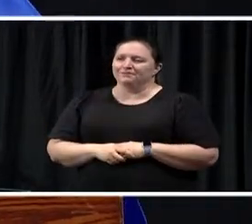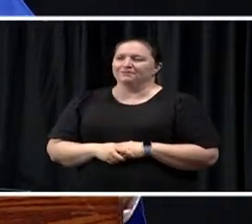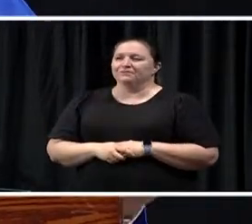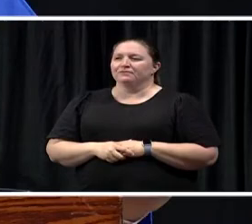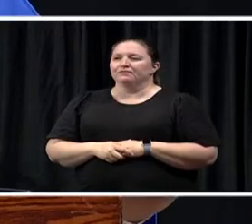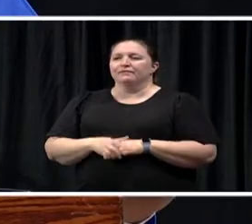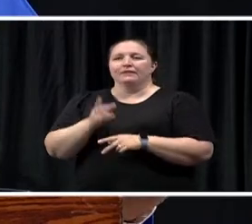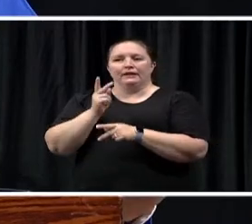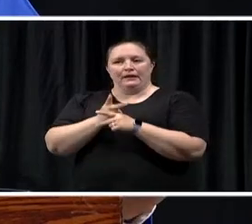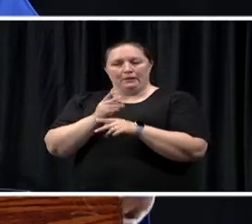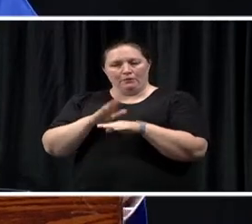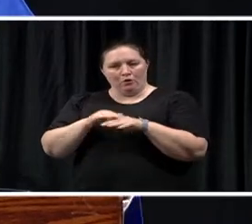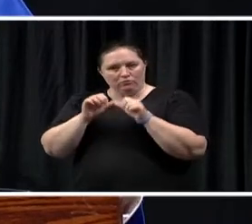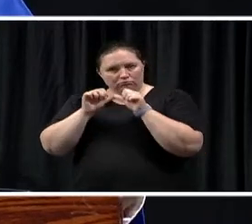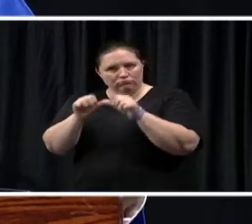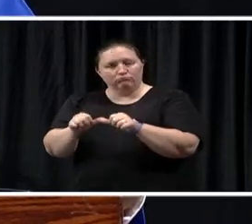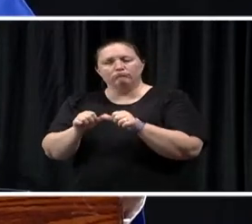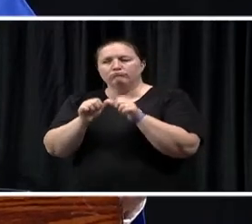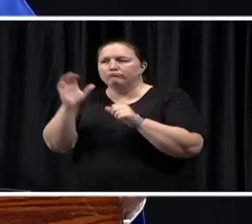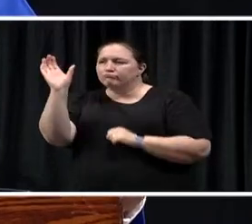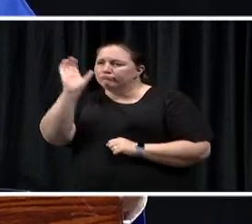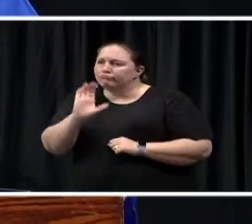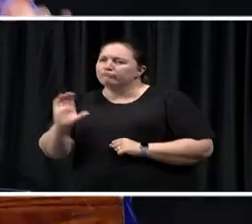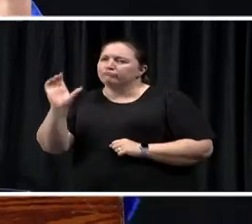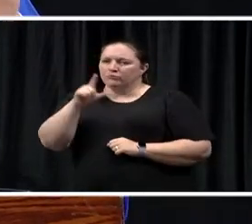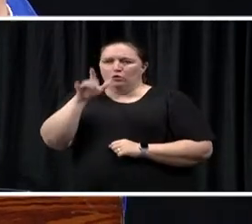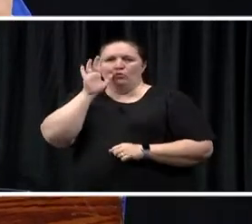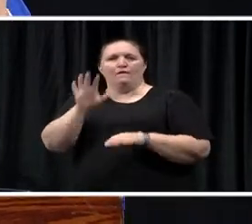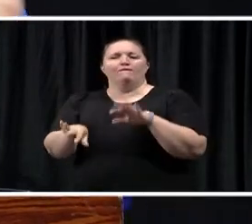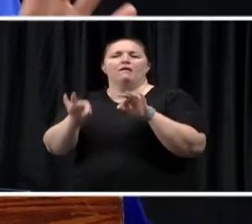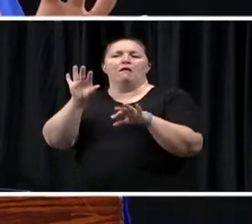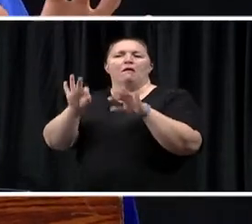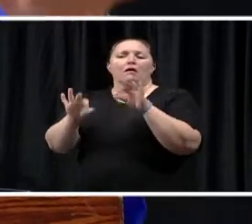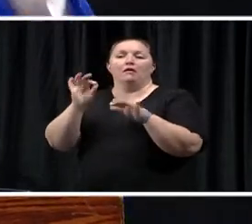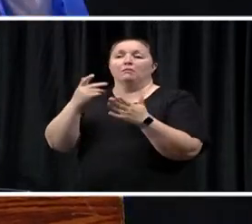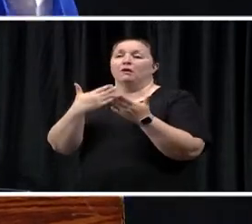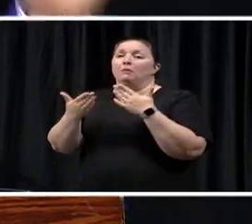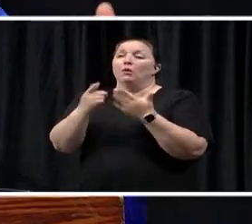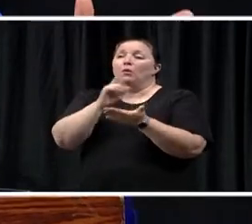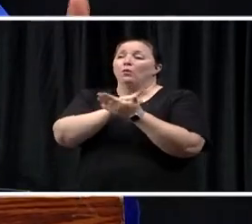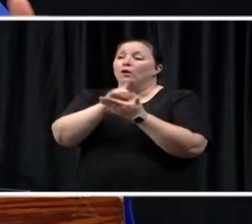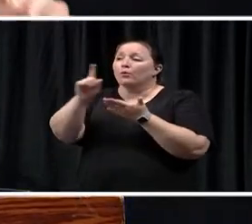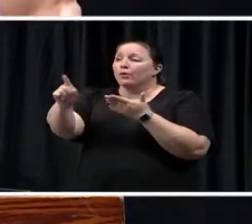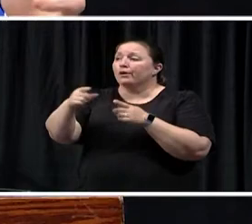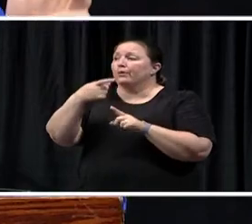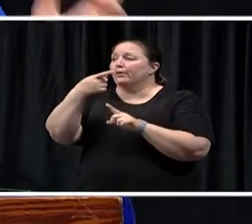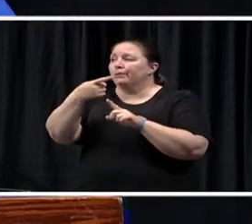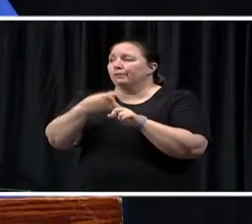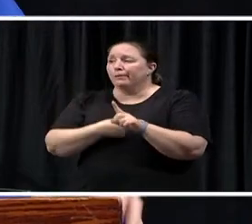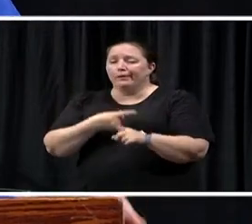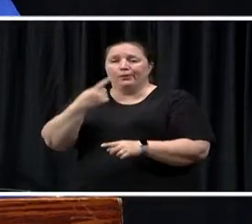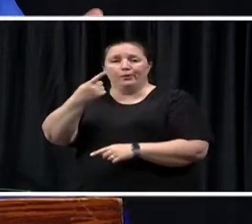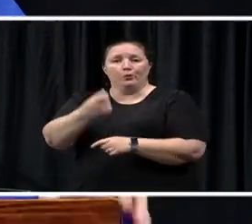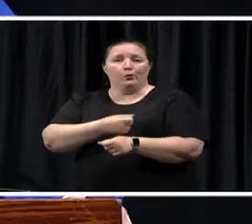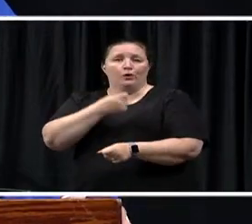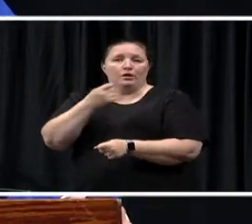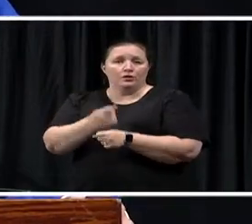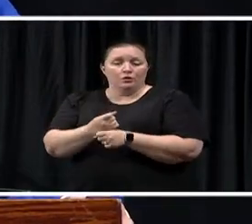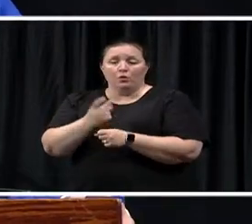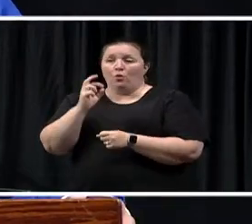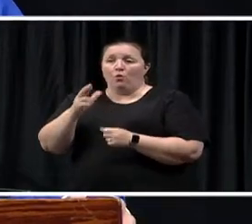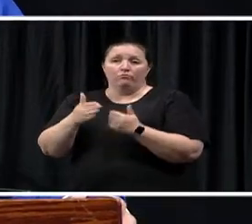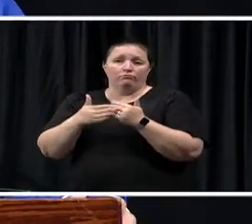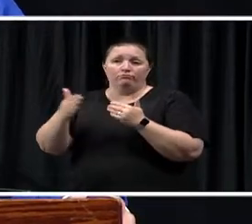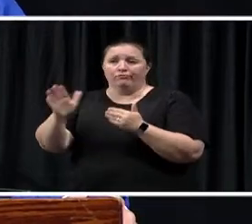So keep on looking. You'll find what you're searching for, whether it takes a week, a month, a year, or a